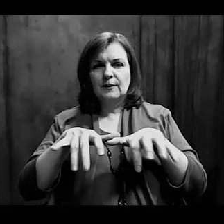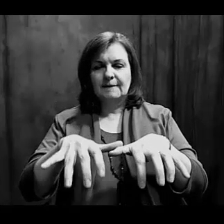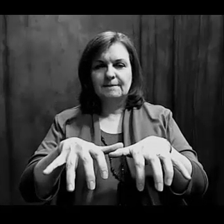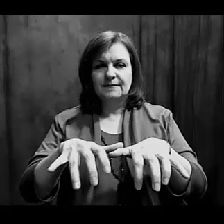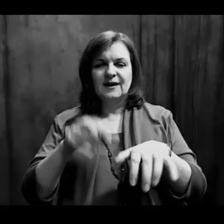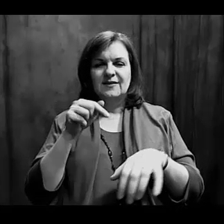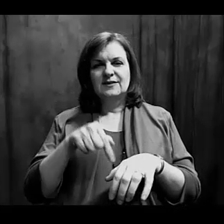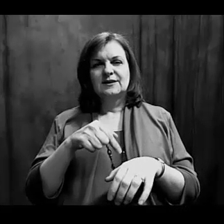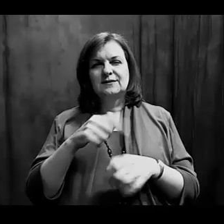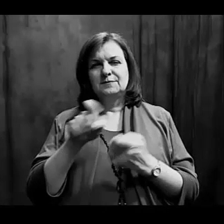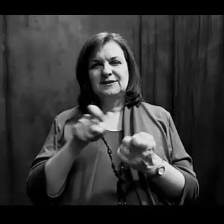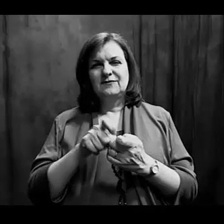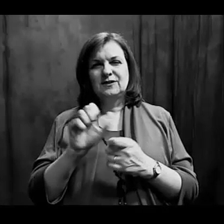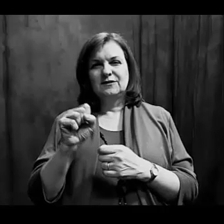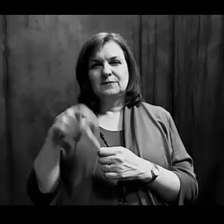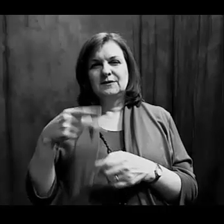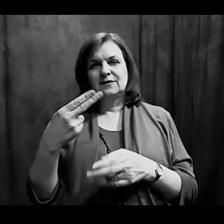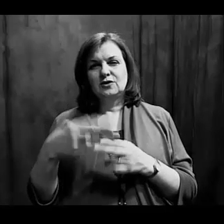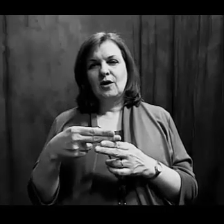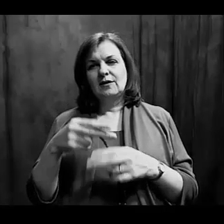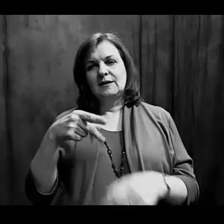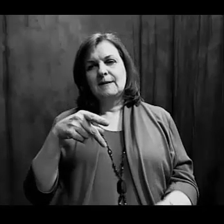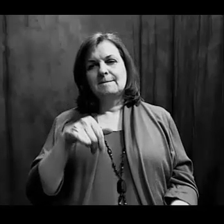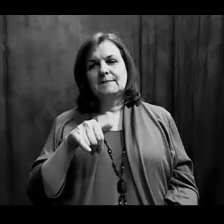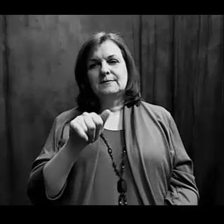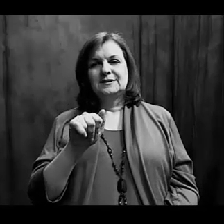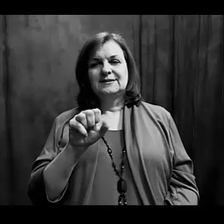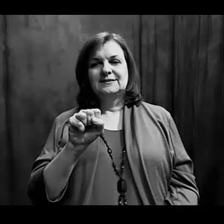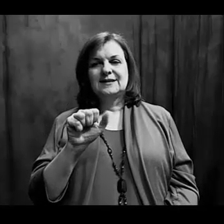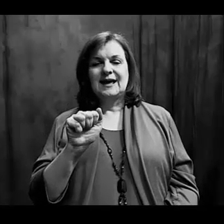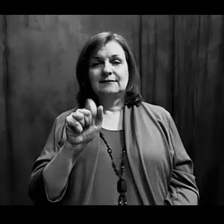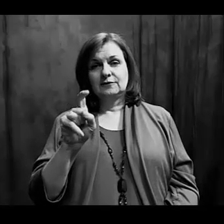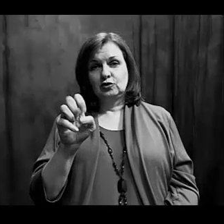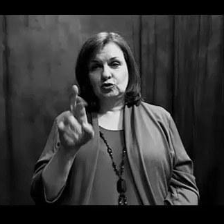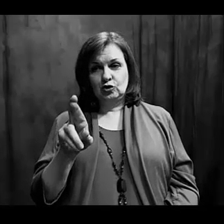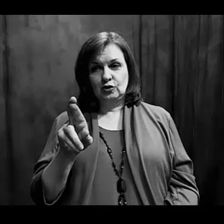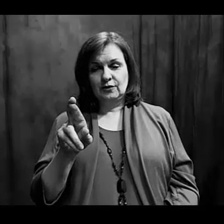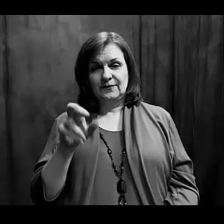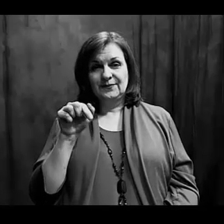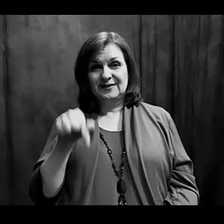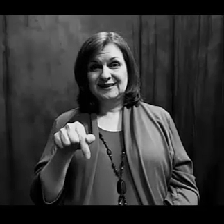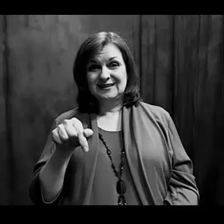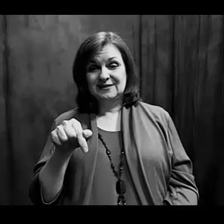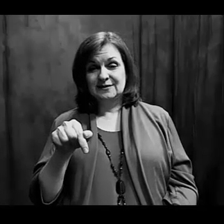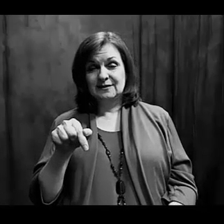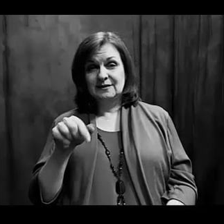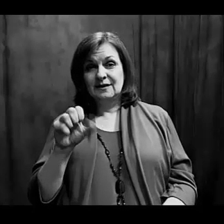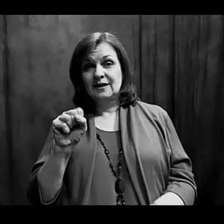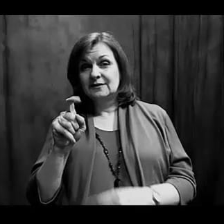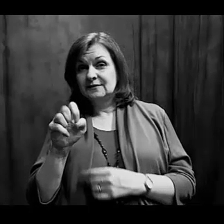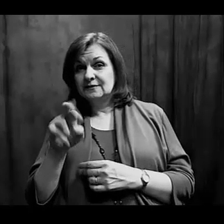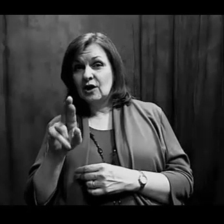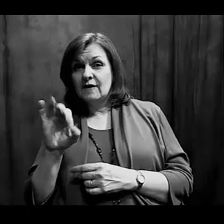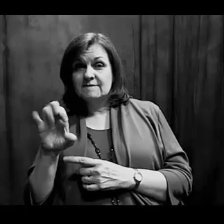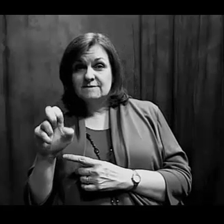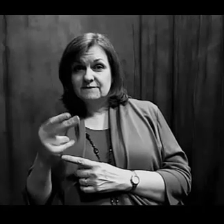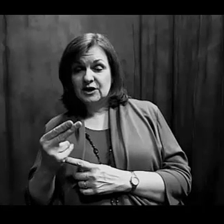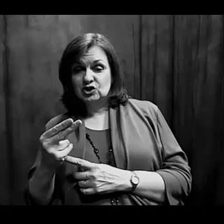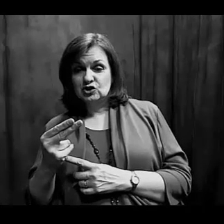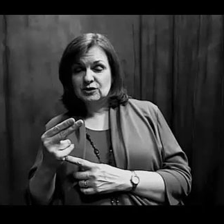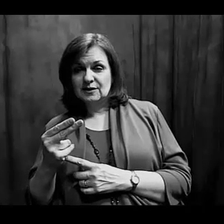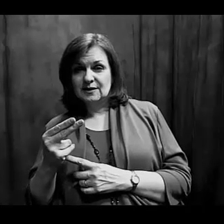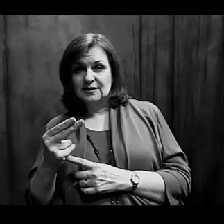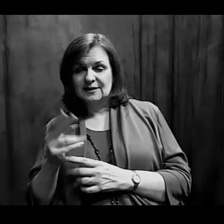starfish moving in. In particular, this is the species Pisaster. And this species